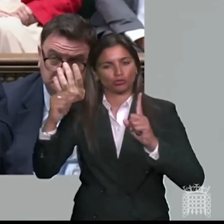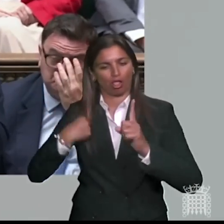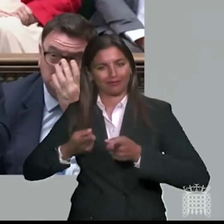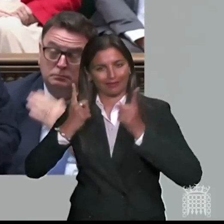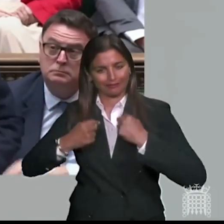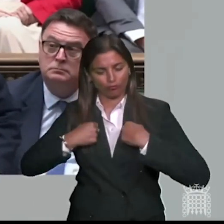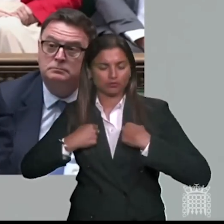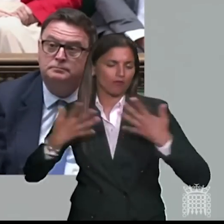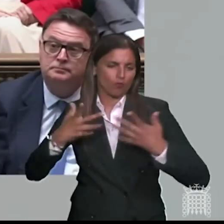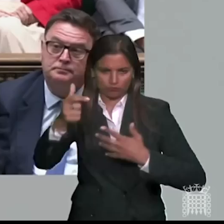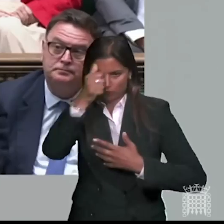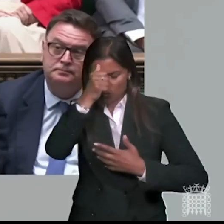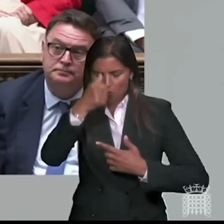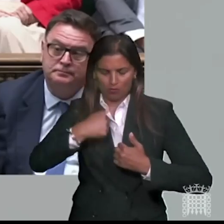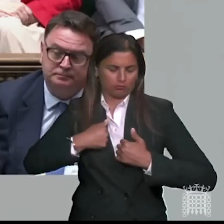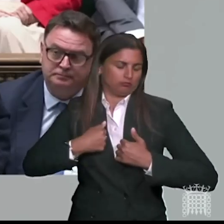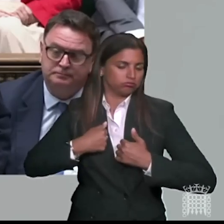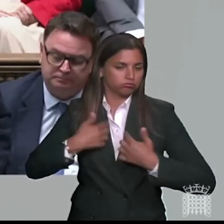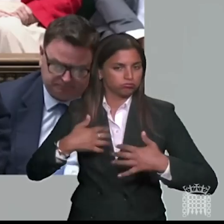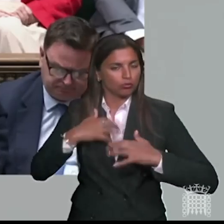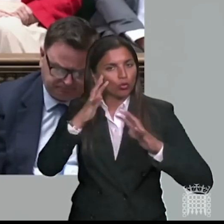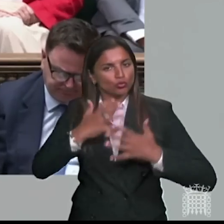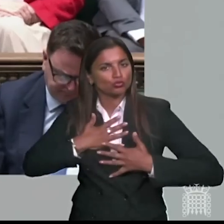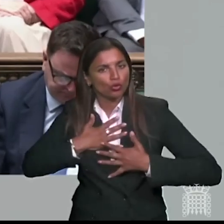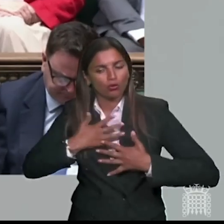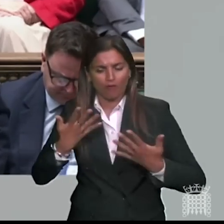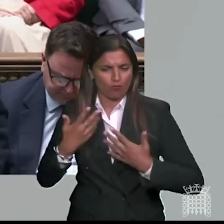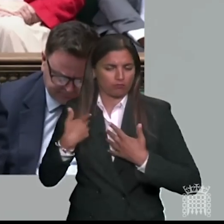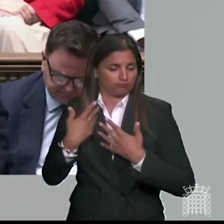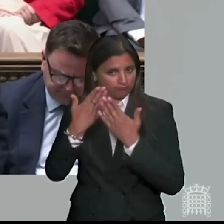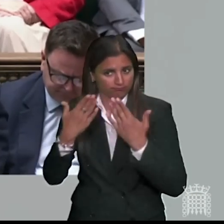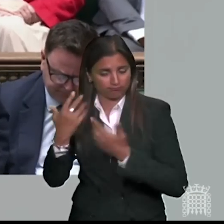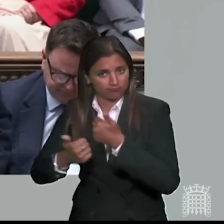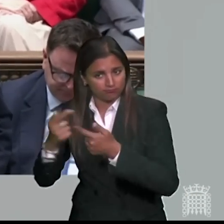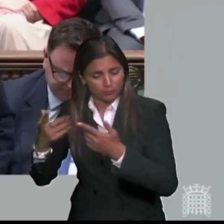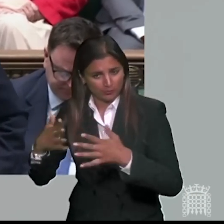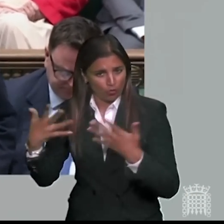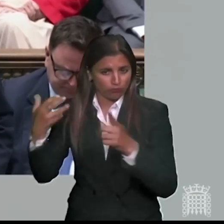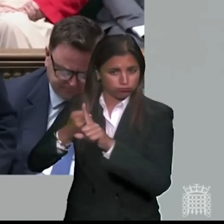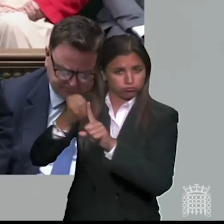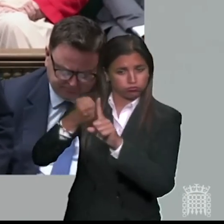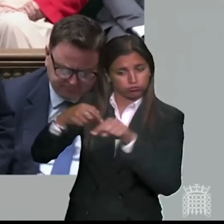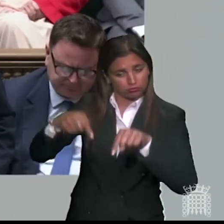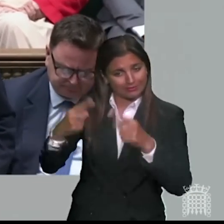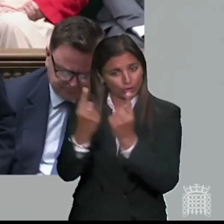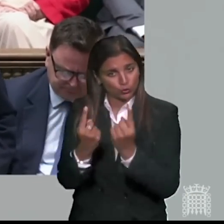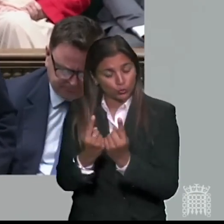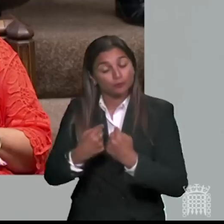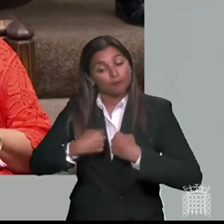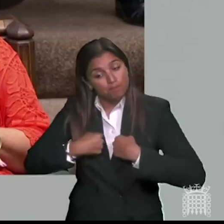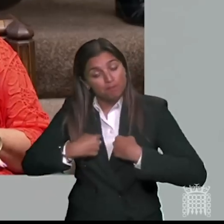and indeed I pay tribute to her for her campaigning on this issue. I think we have got a very good set of proposals in the